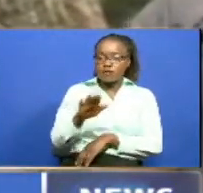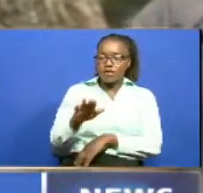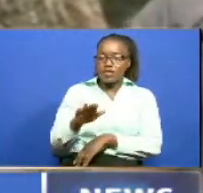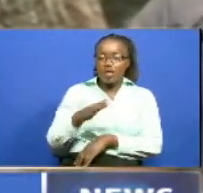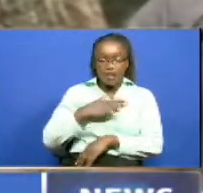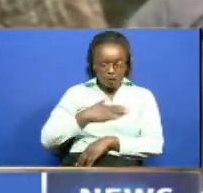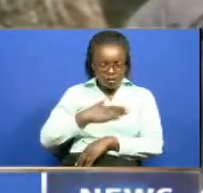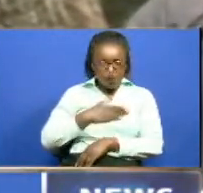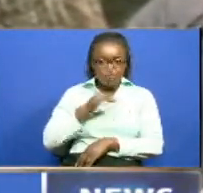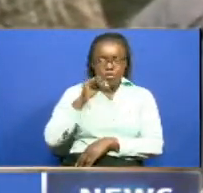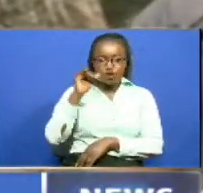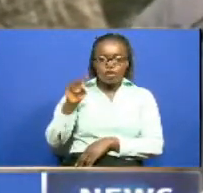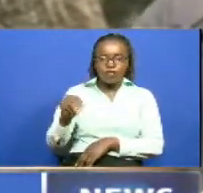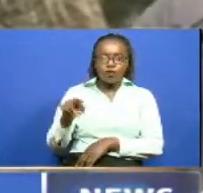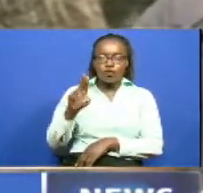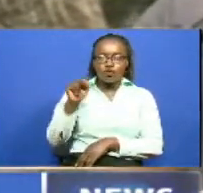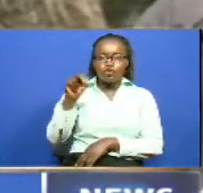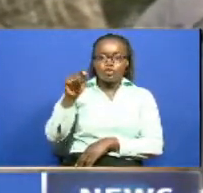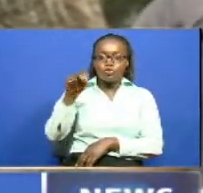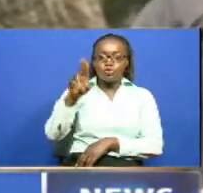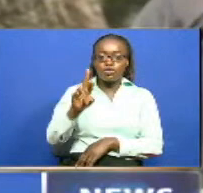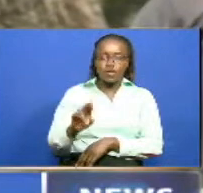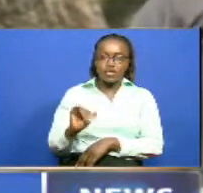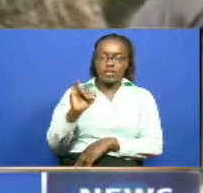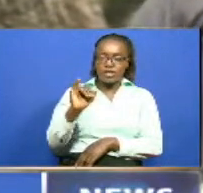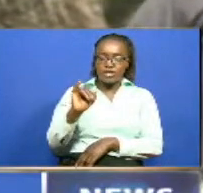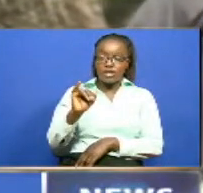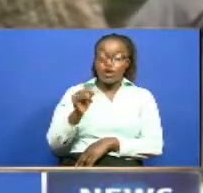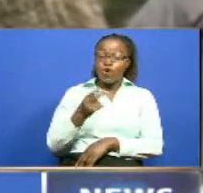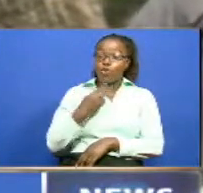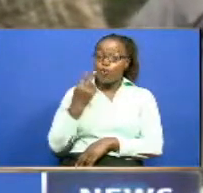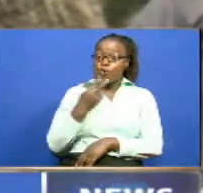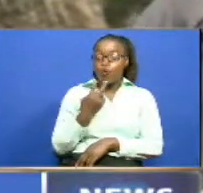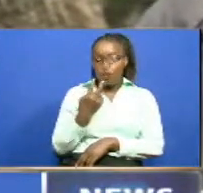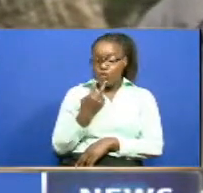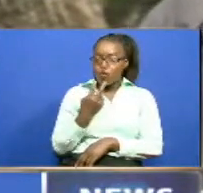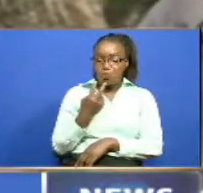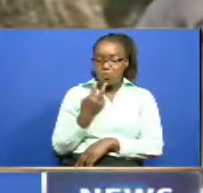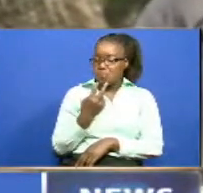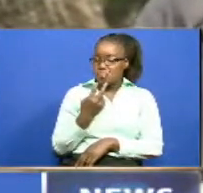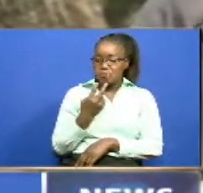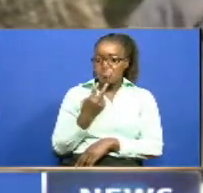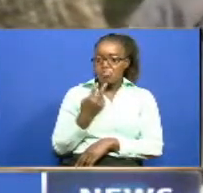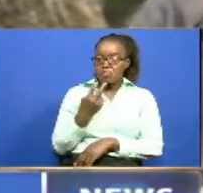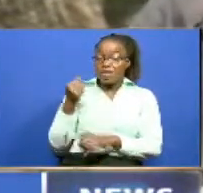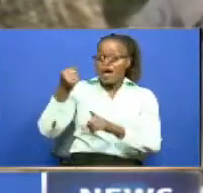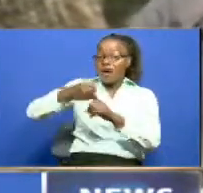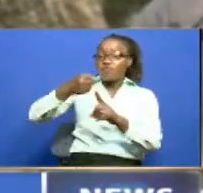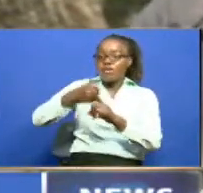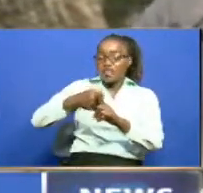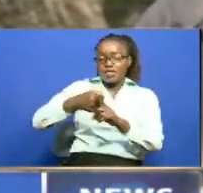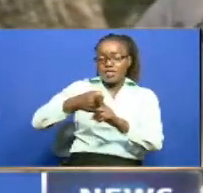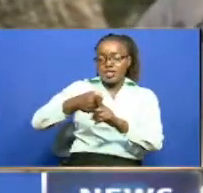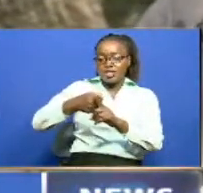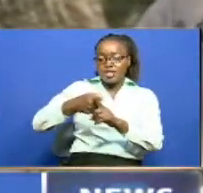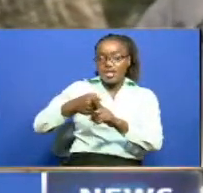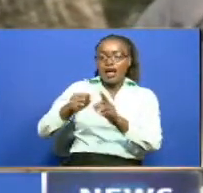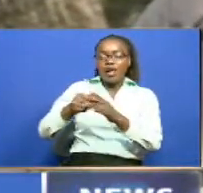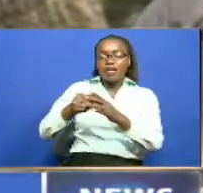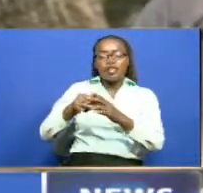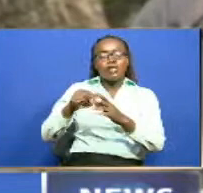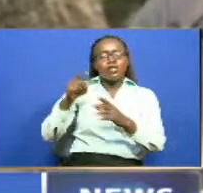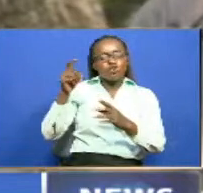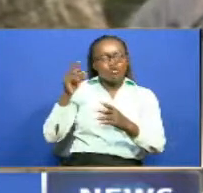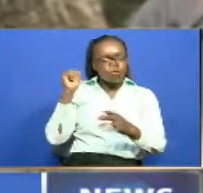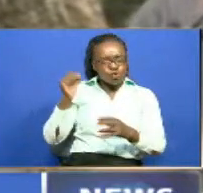Honorable Justin Muturi, who, unfortunately, is an advocate and ought to have handled the